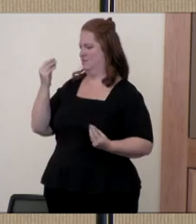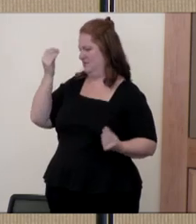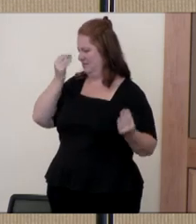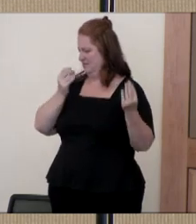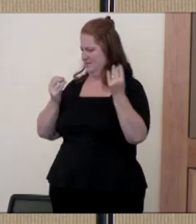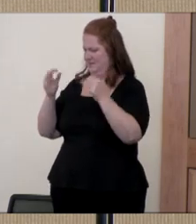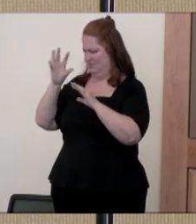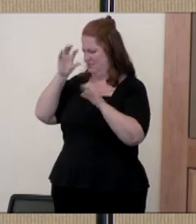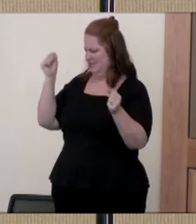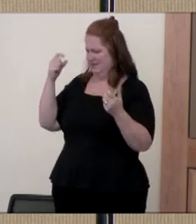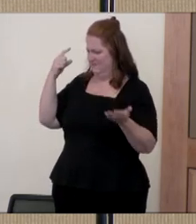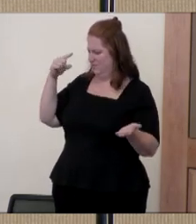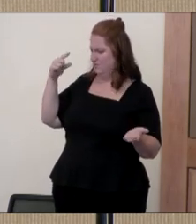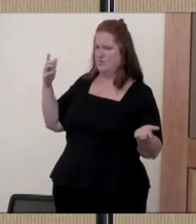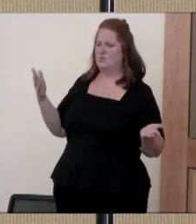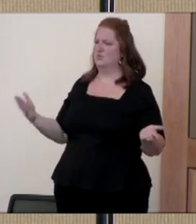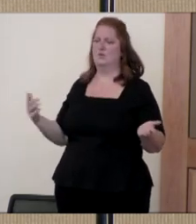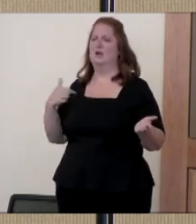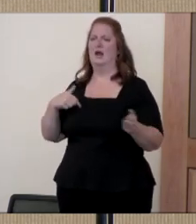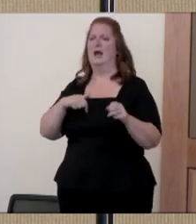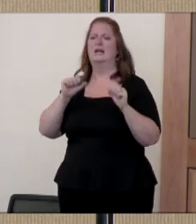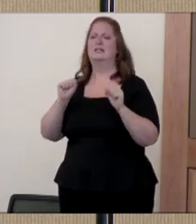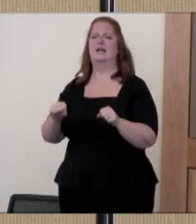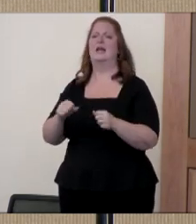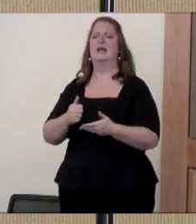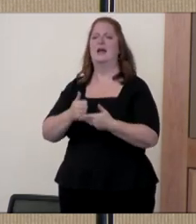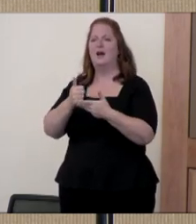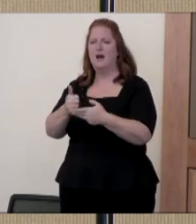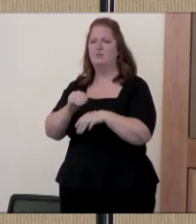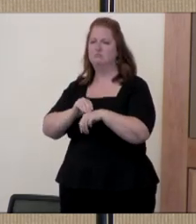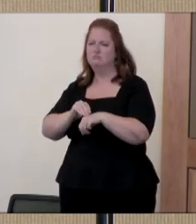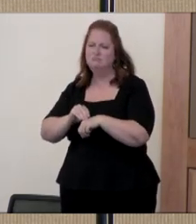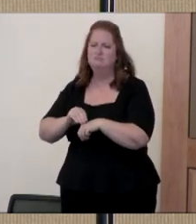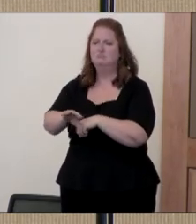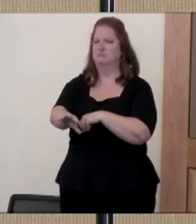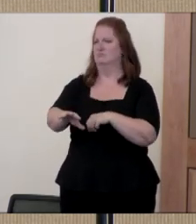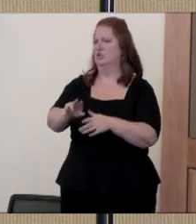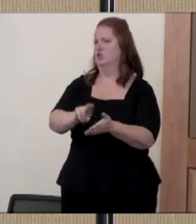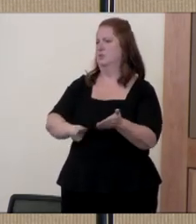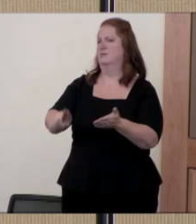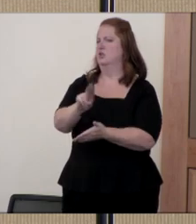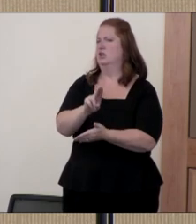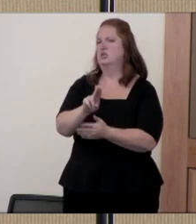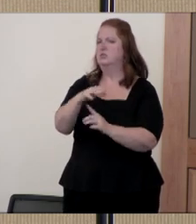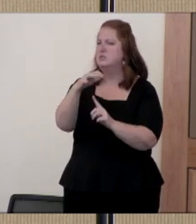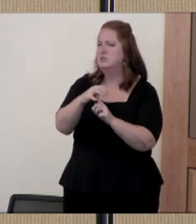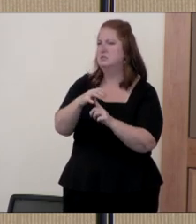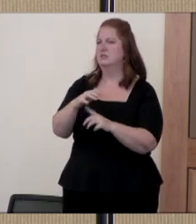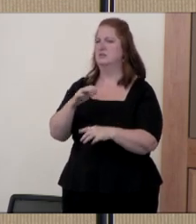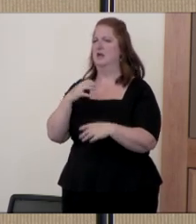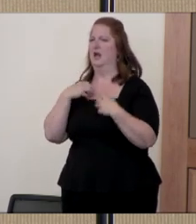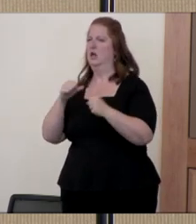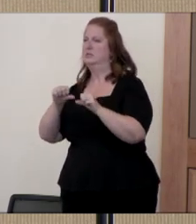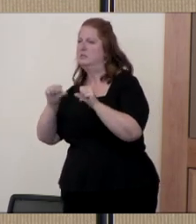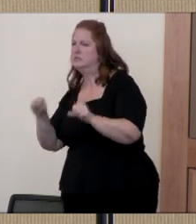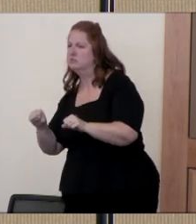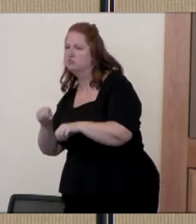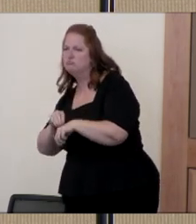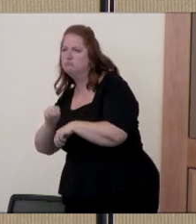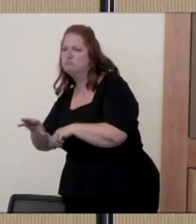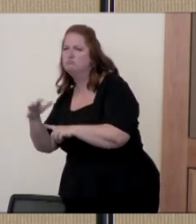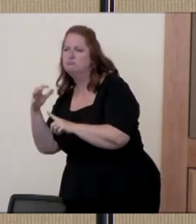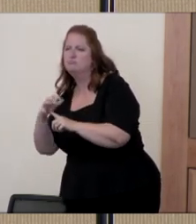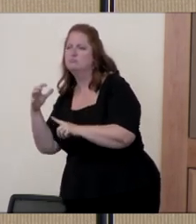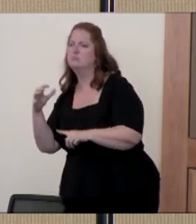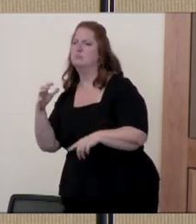the presidency for? What can I do to help make the biggest difference for our university, for our health system, and for